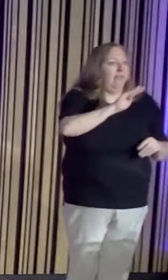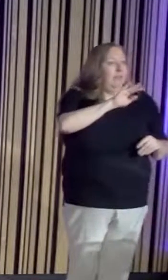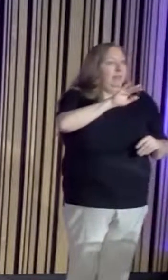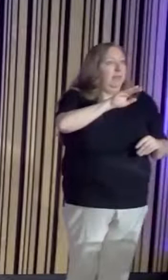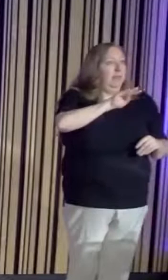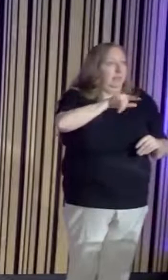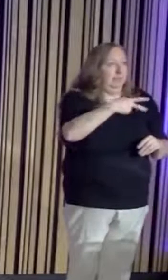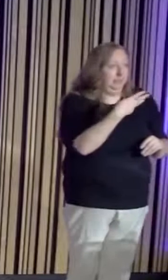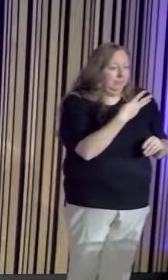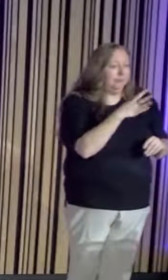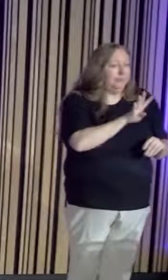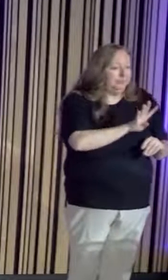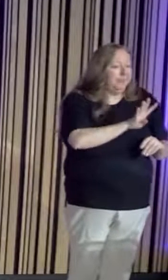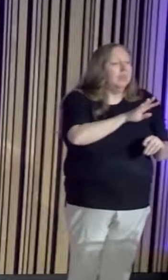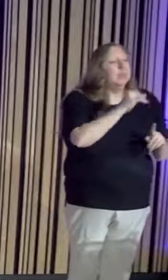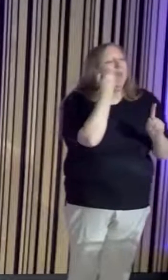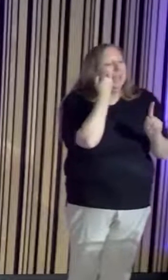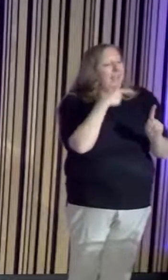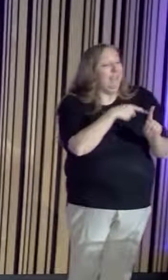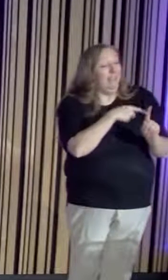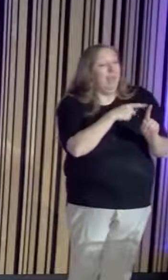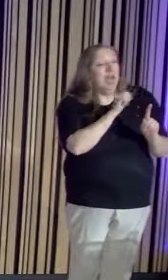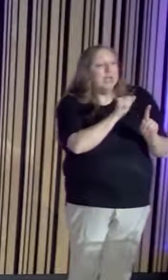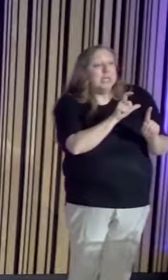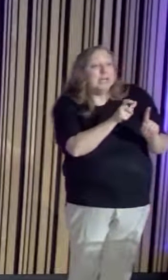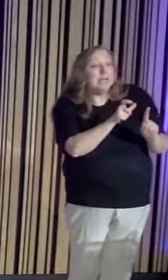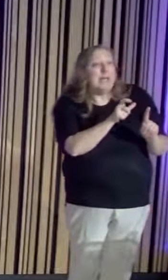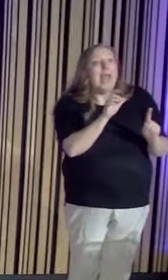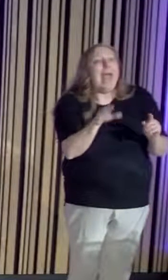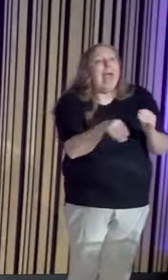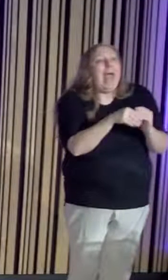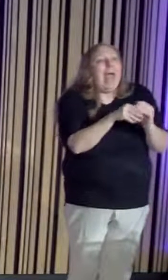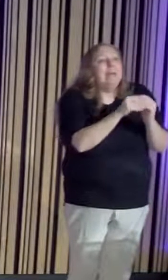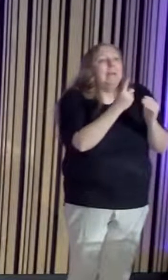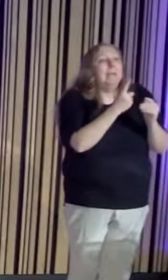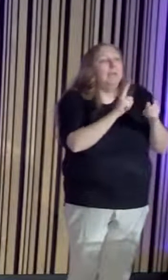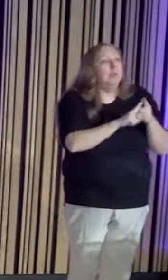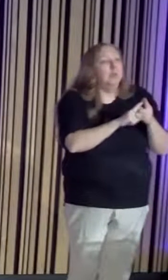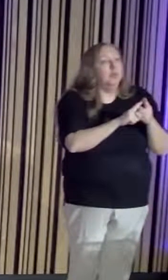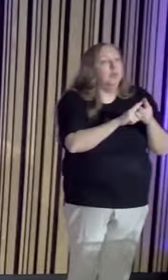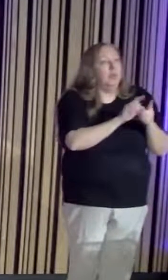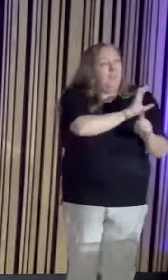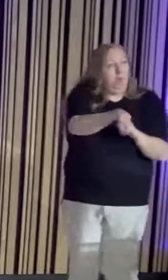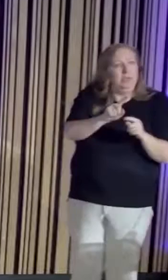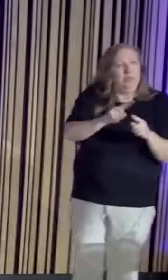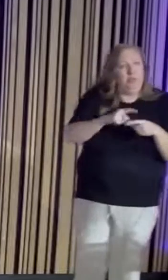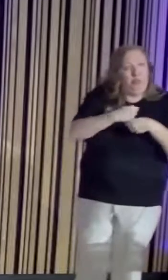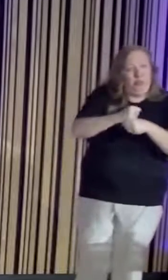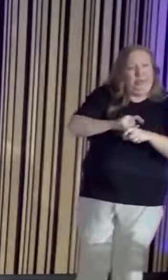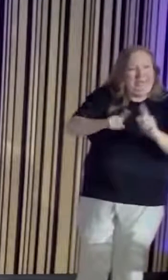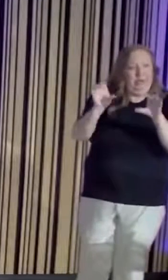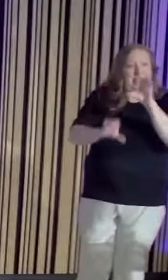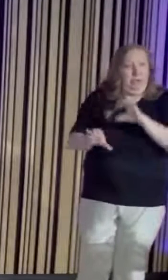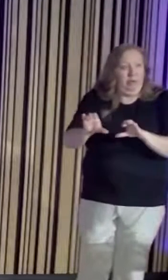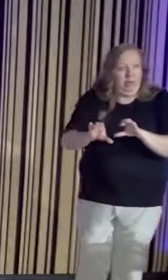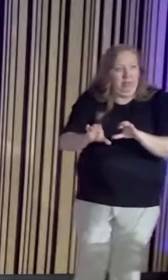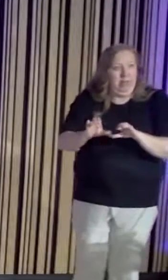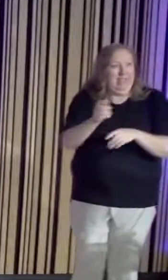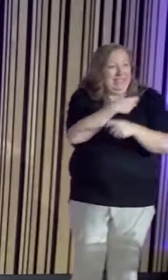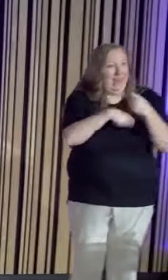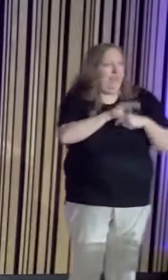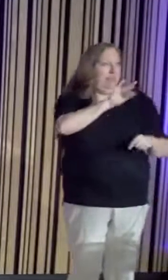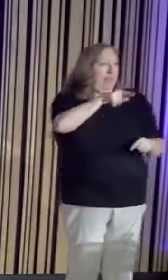substrate to make these microbes grow to produce carbon dioxide instead of methane. Right. But the only thing I'd say there is, of course, you know, we all know that we